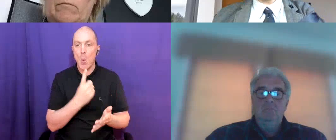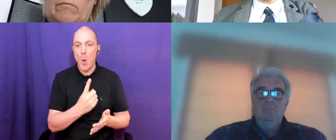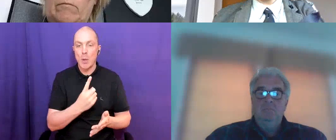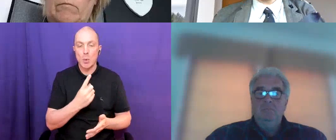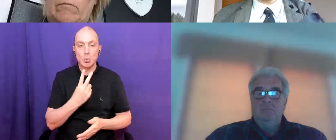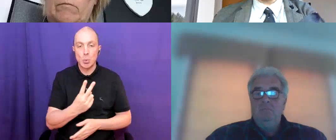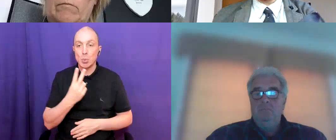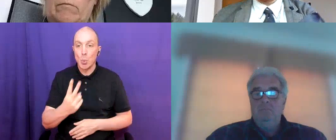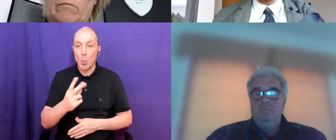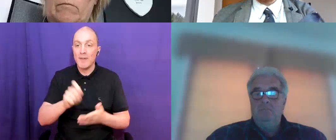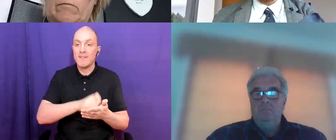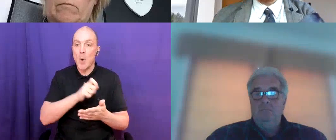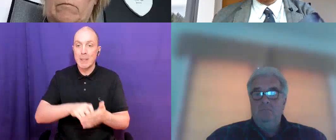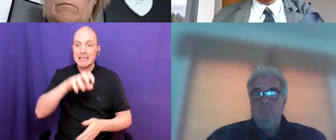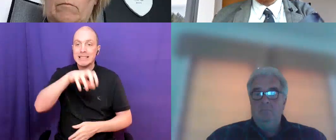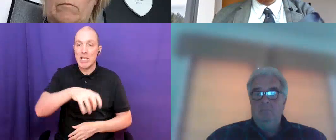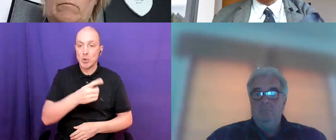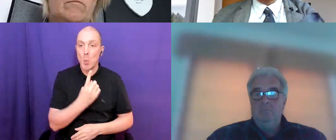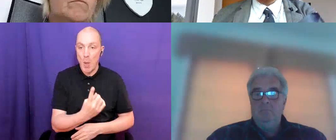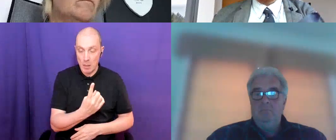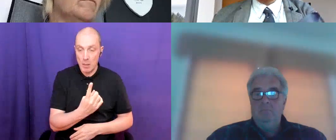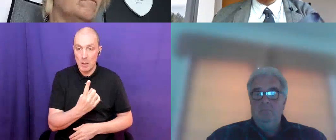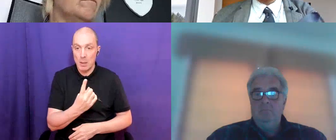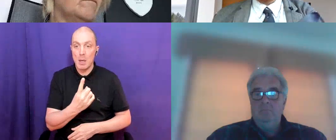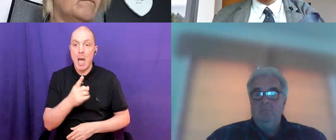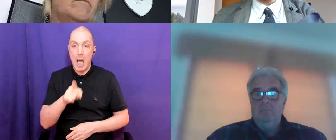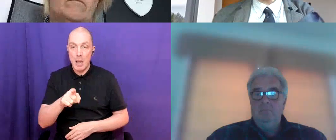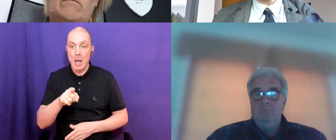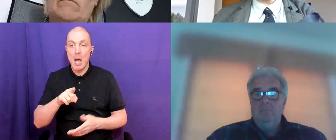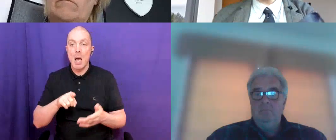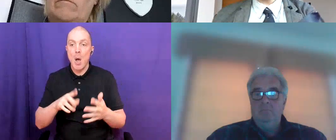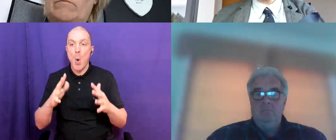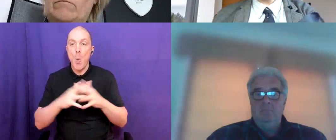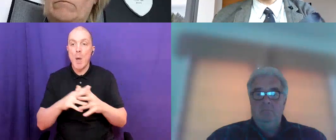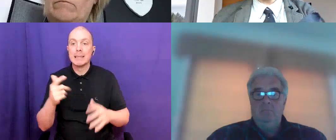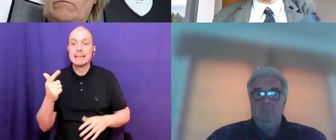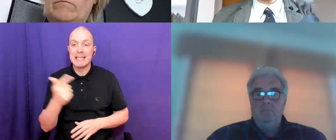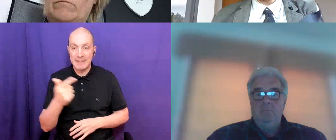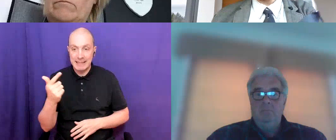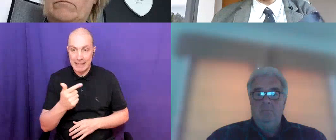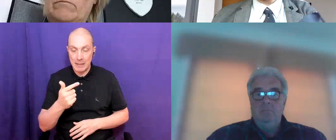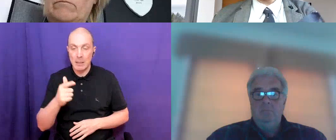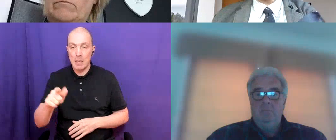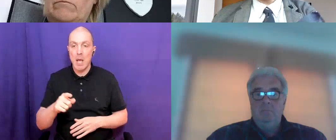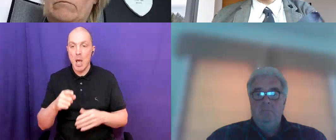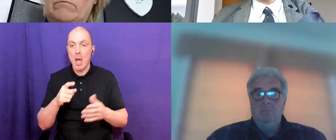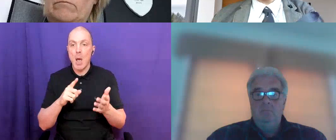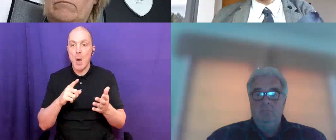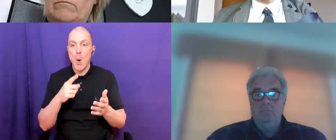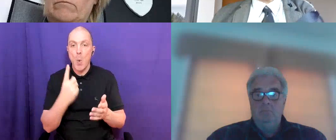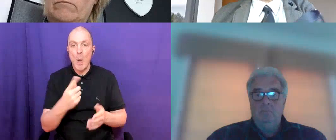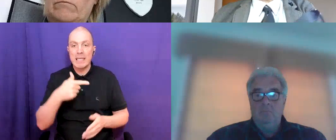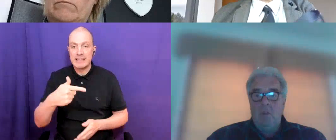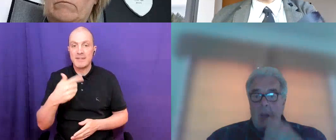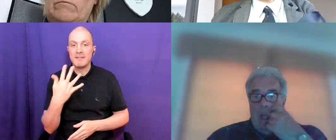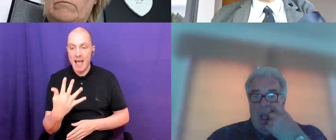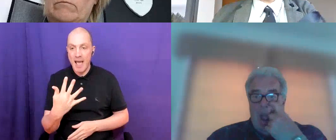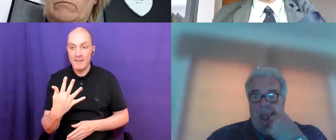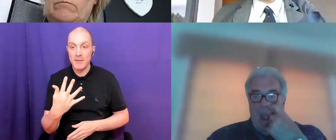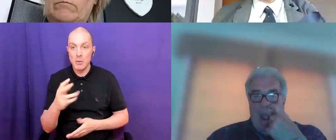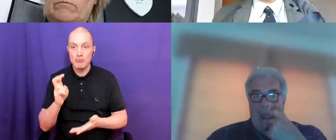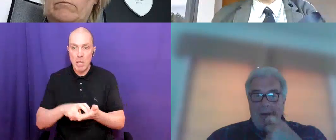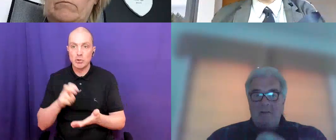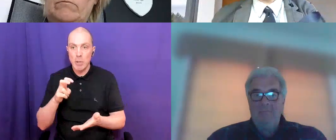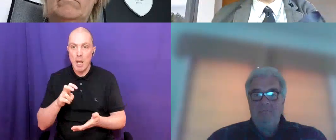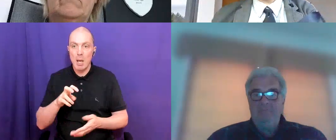122 will vote at Station 1, and for Ward 17, voters from registers 175 will vote at